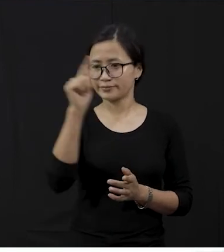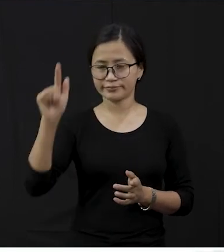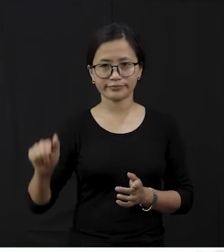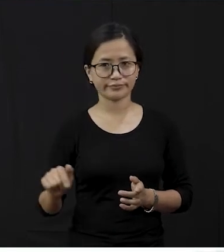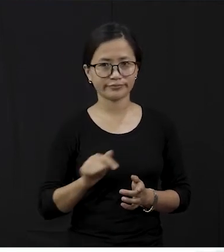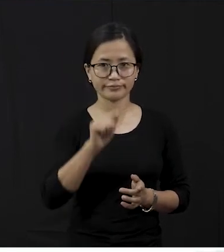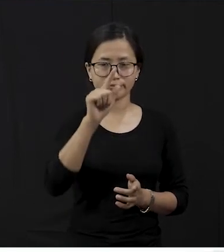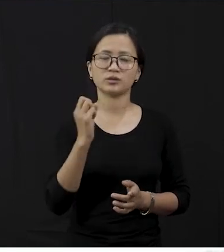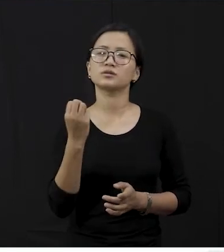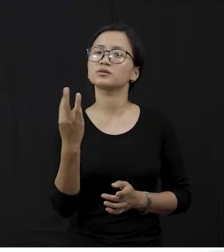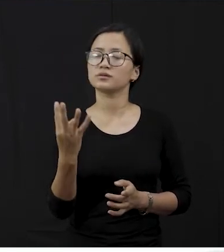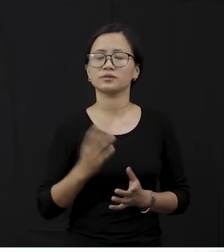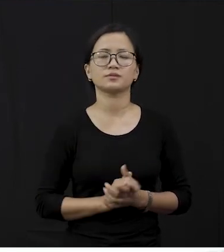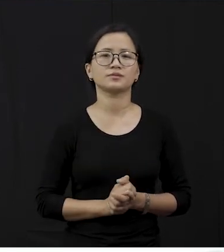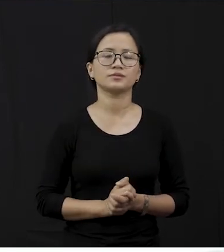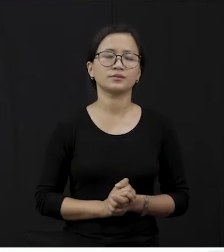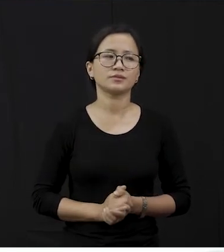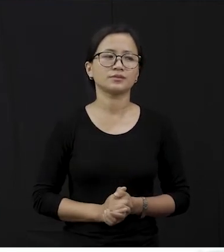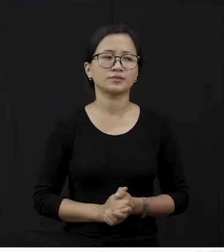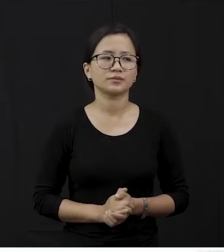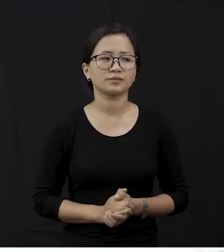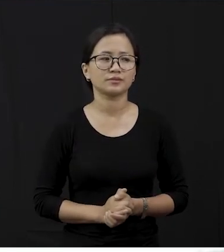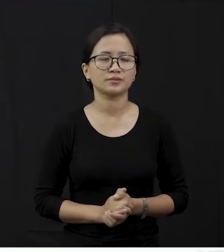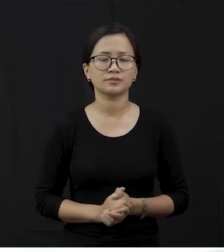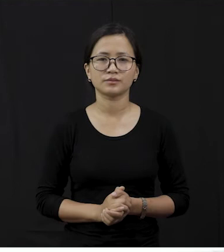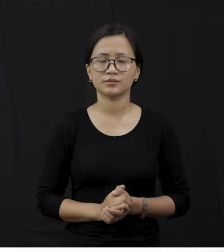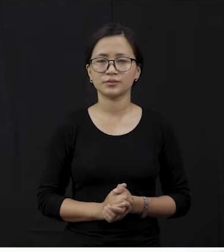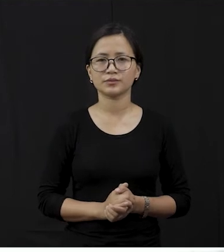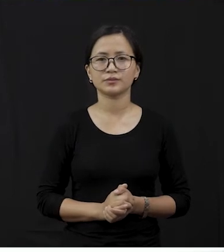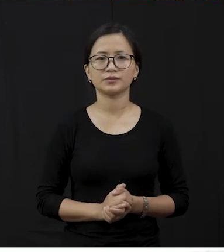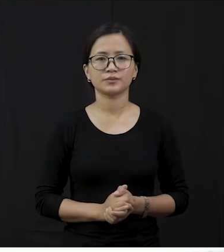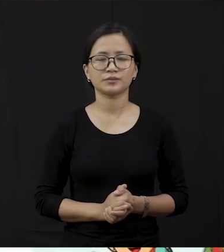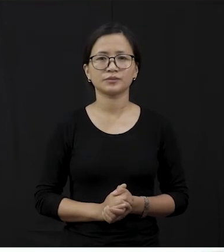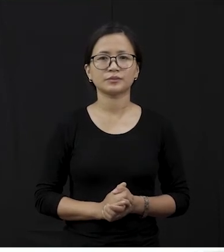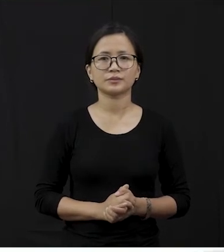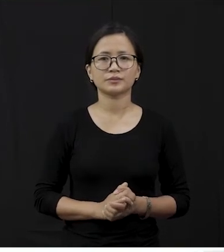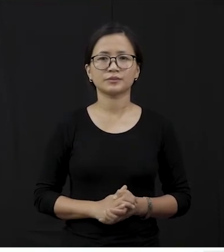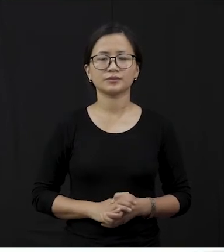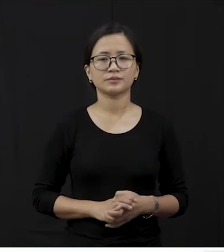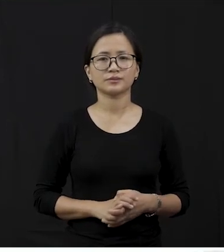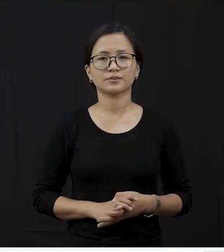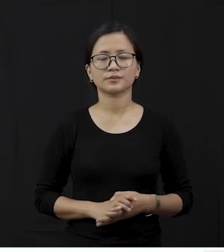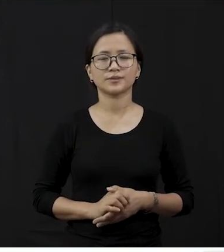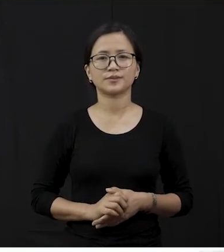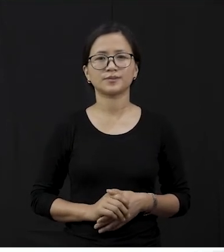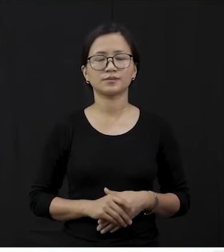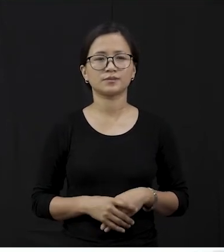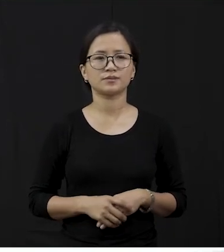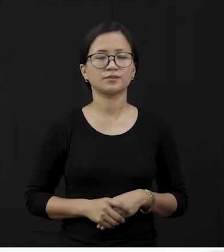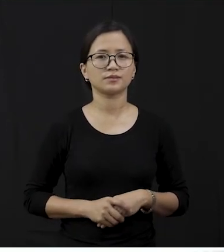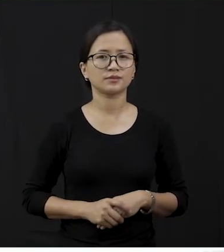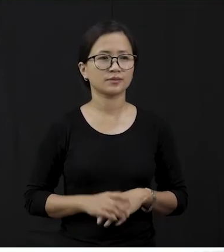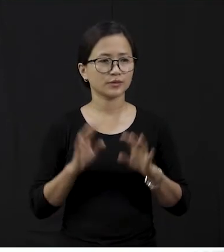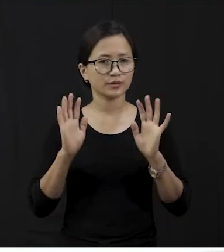This is a number square. This is a number square. Okay. This is a number square. It